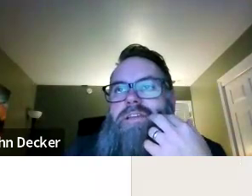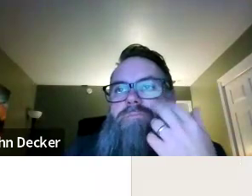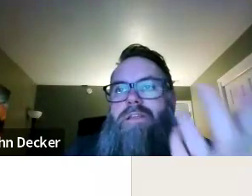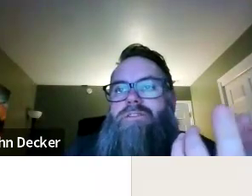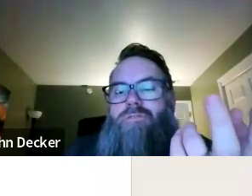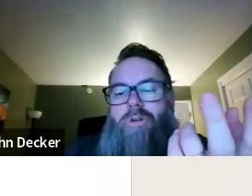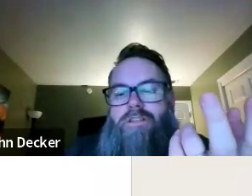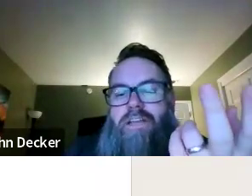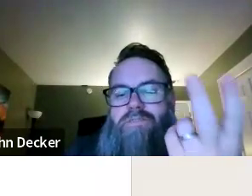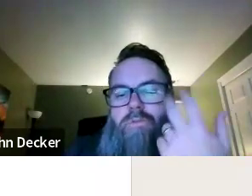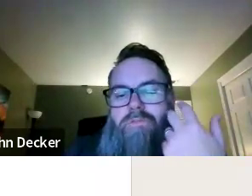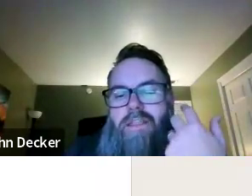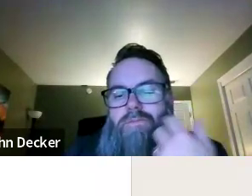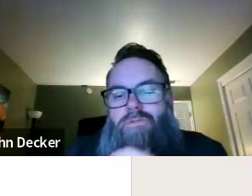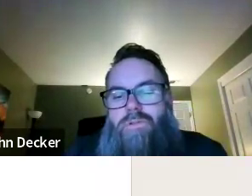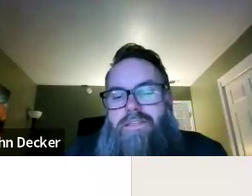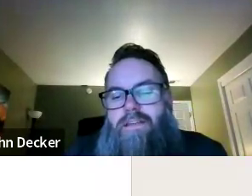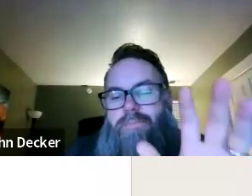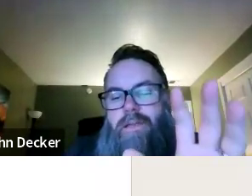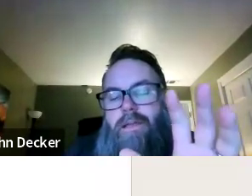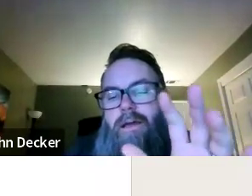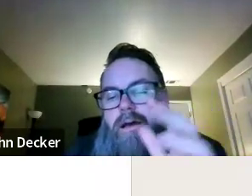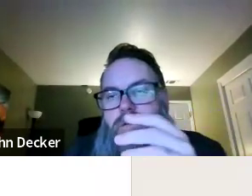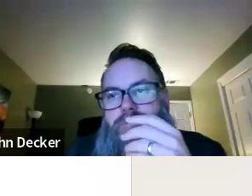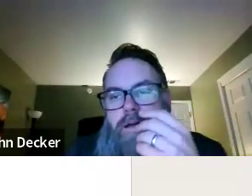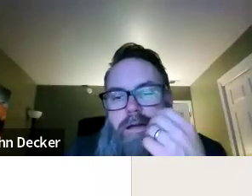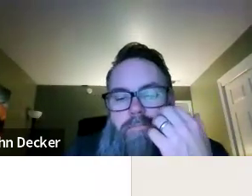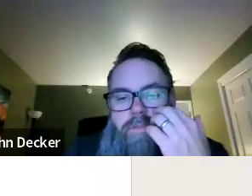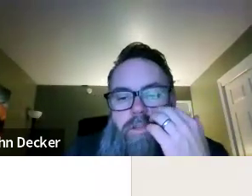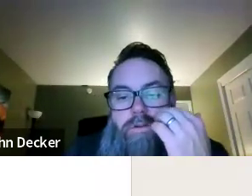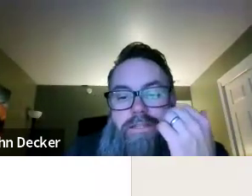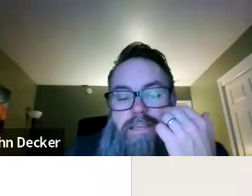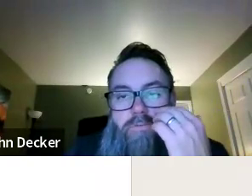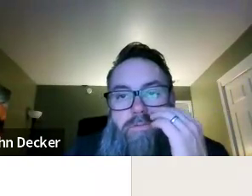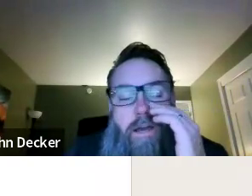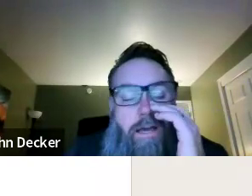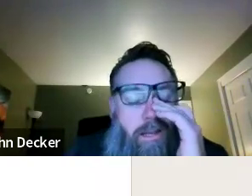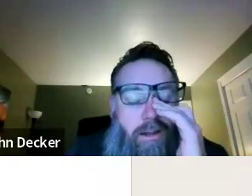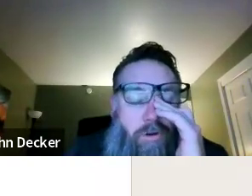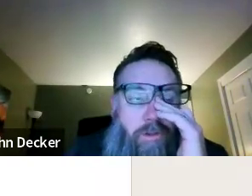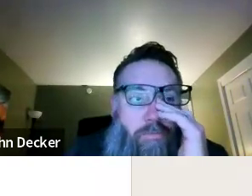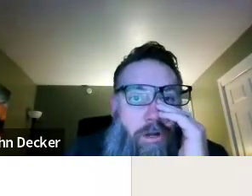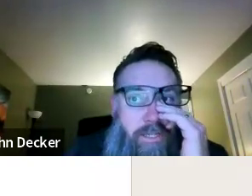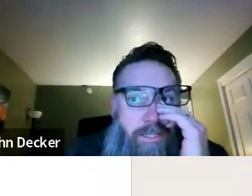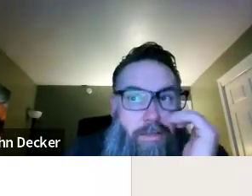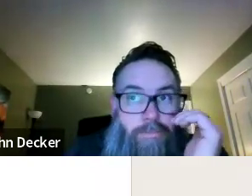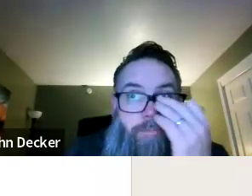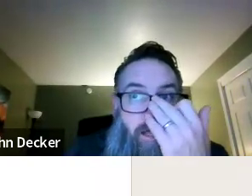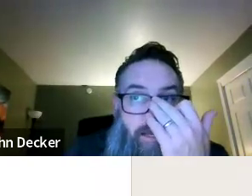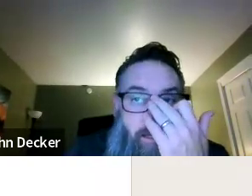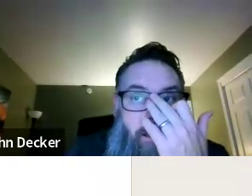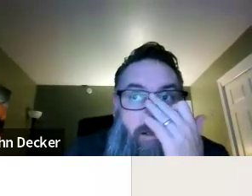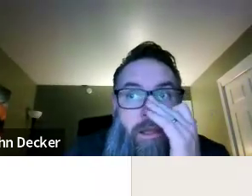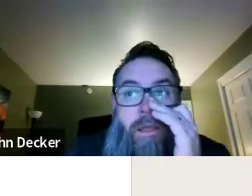already successfully completed 2 projects where we've had the full lease up of the units, and we've got a number of other projects